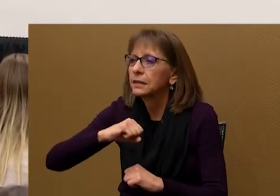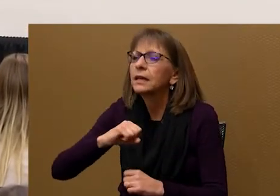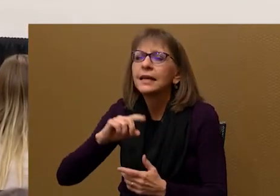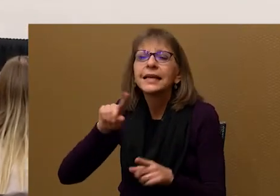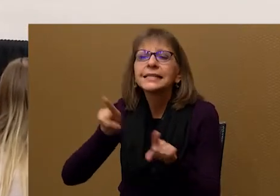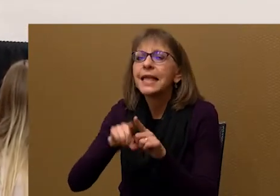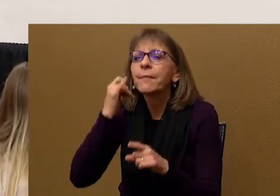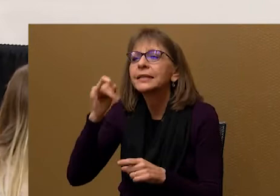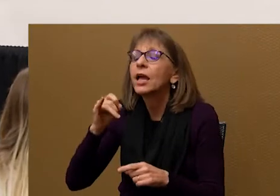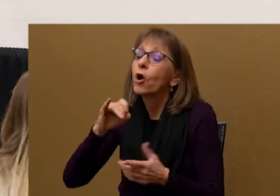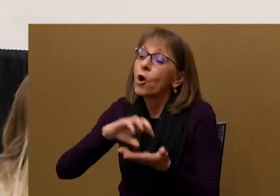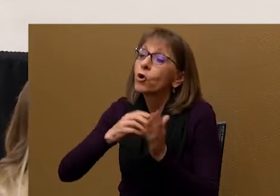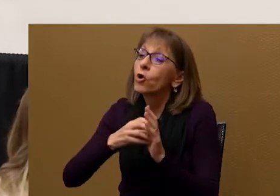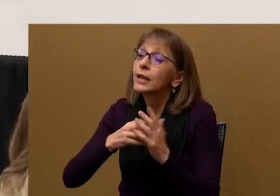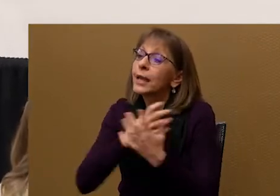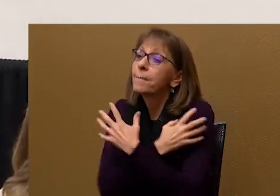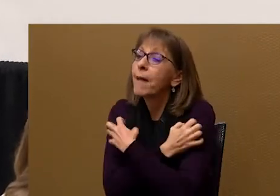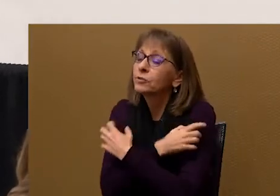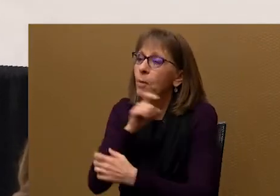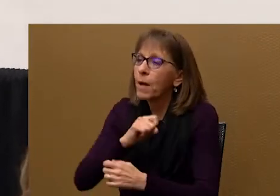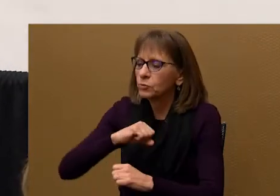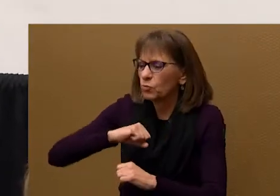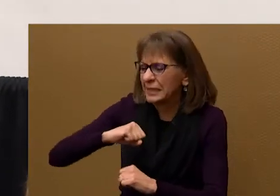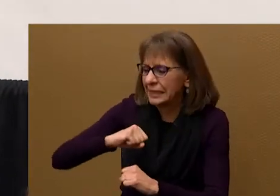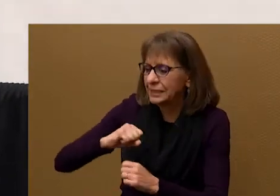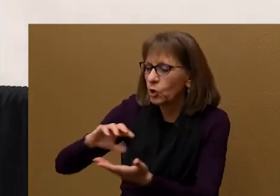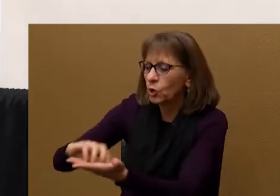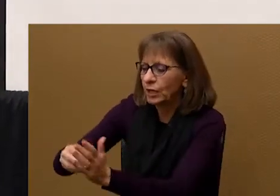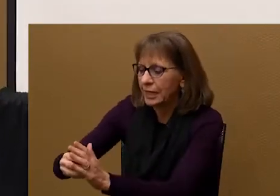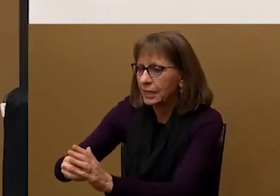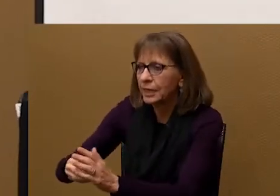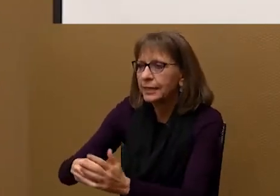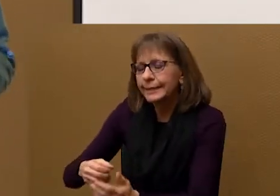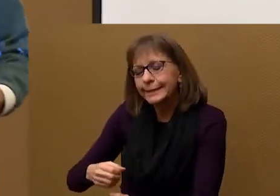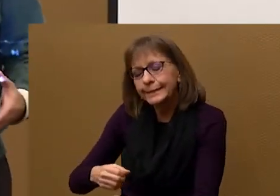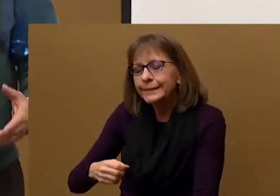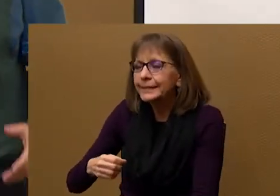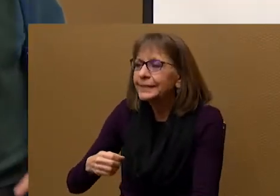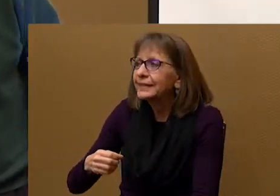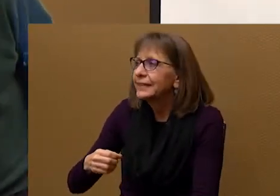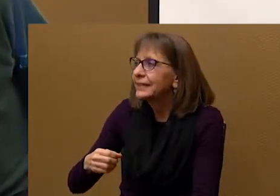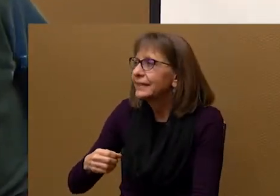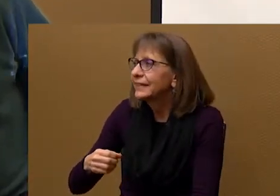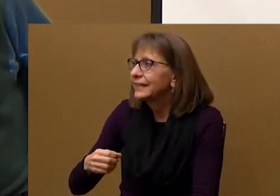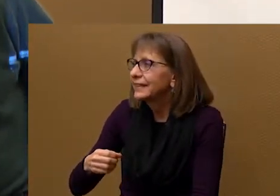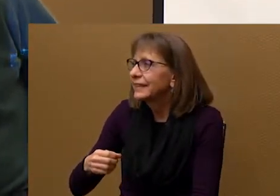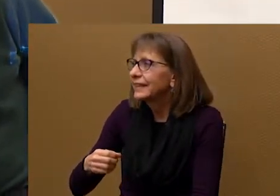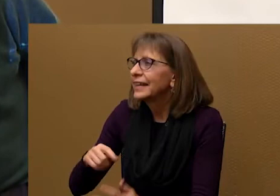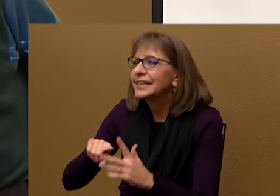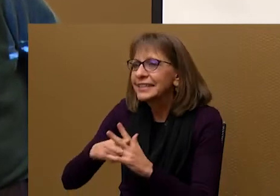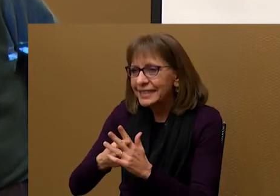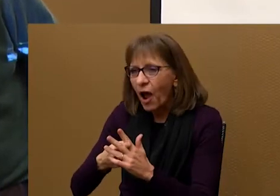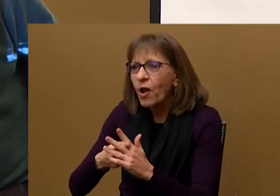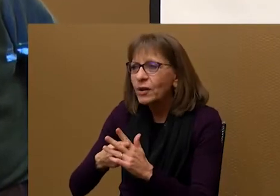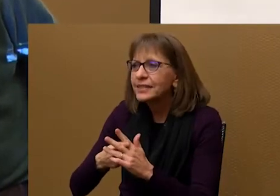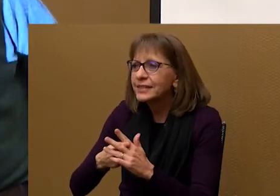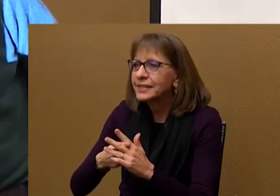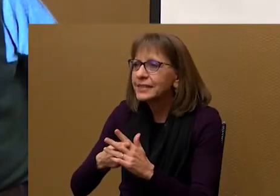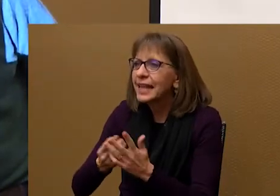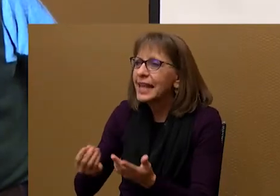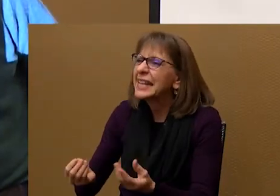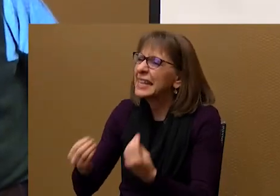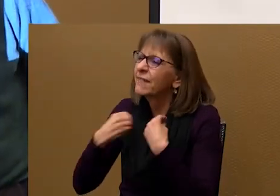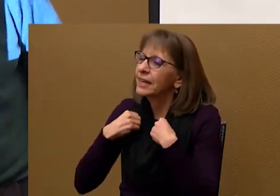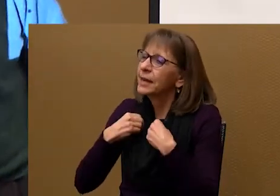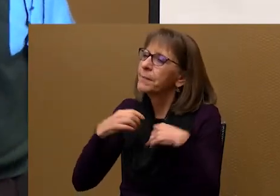has to resist a cookie. And of course, Ian McKellen in this case starts out by giving him a definition